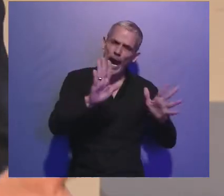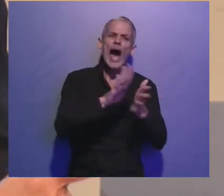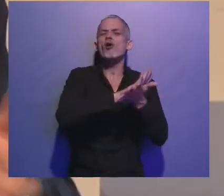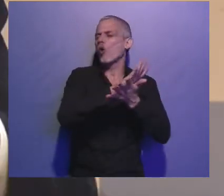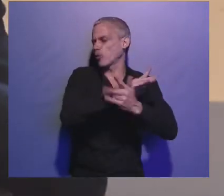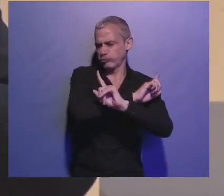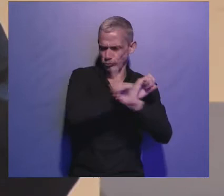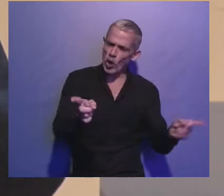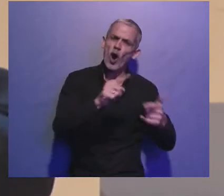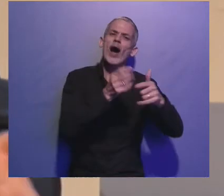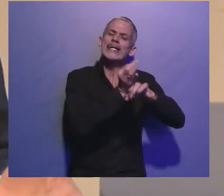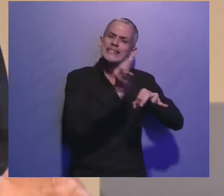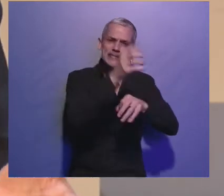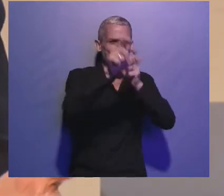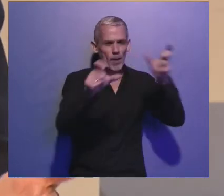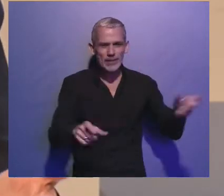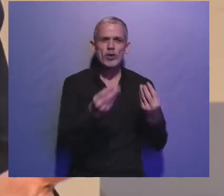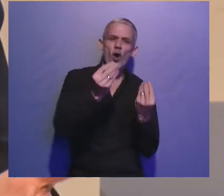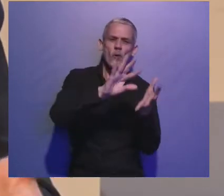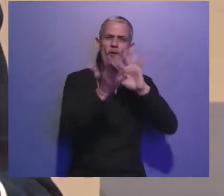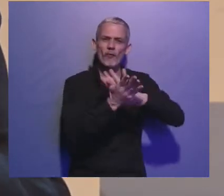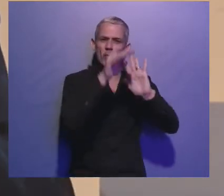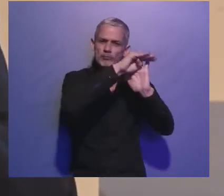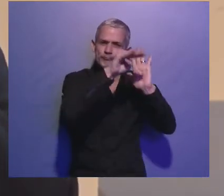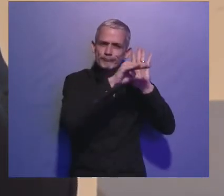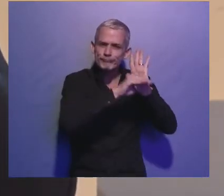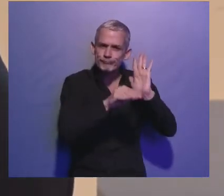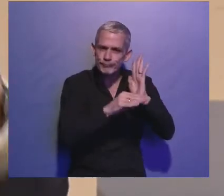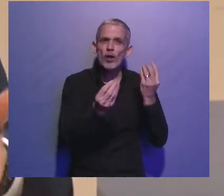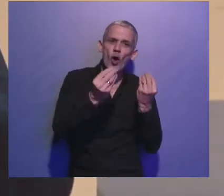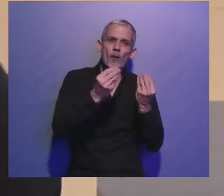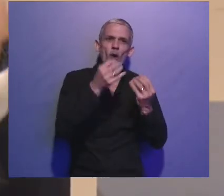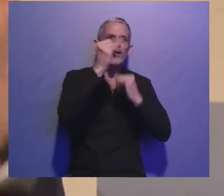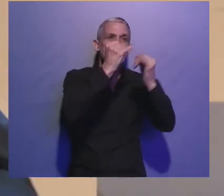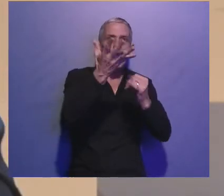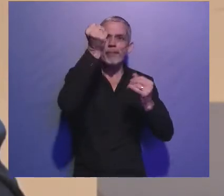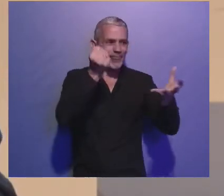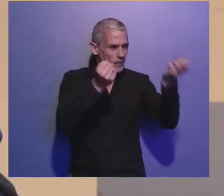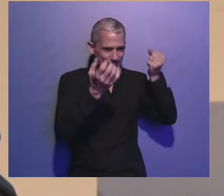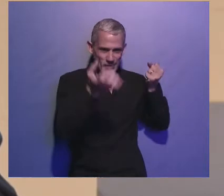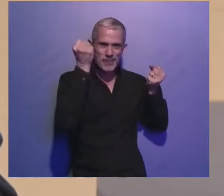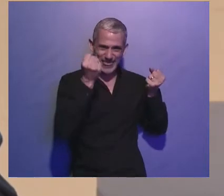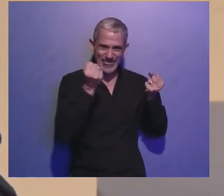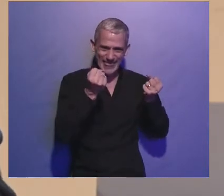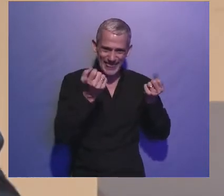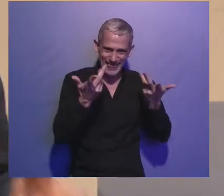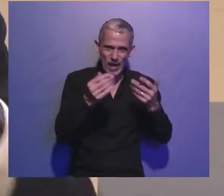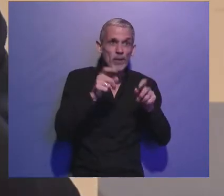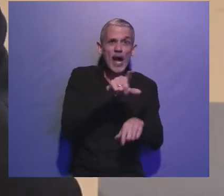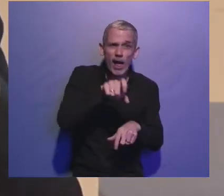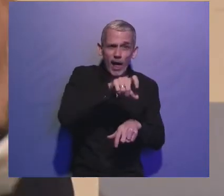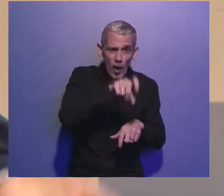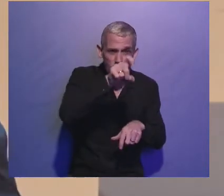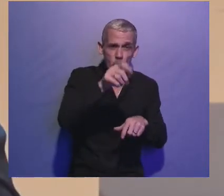cities is transparency, the fight against corruption, educating the population on how